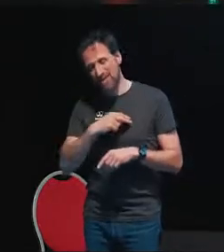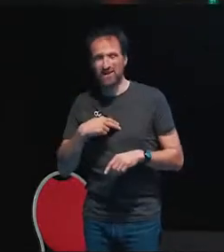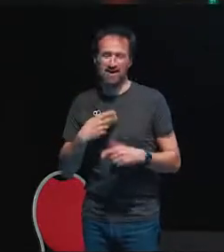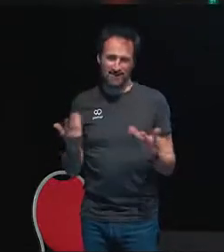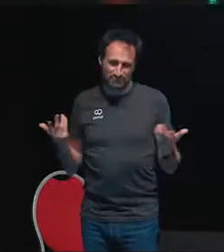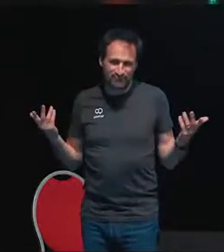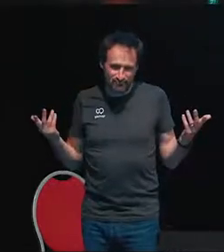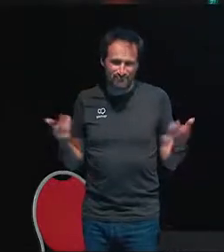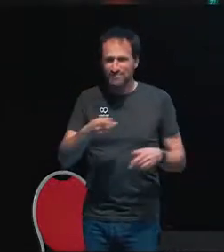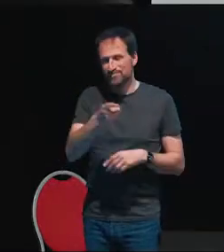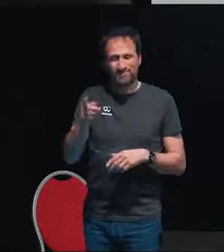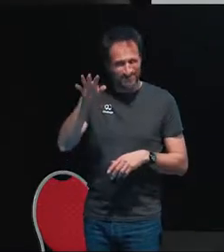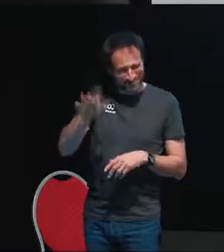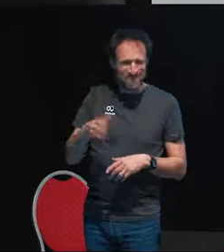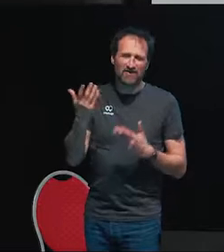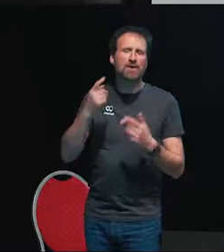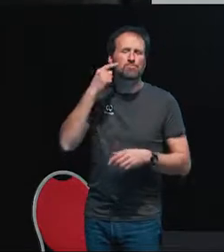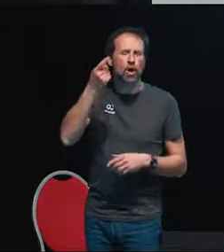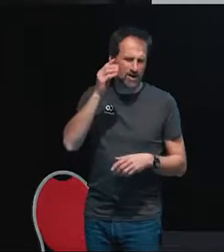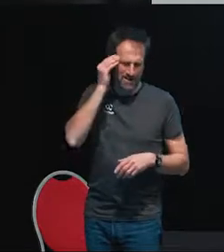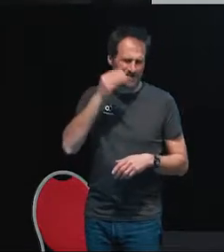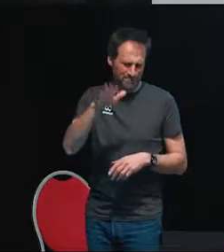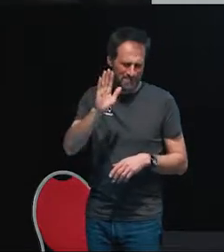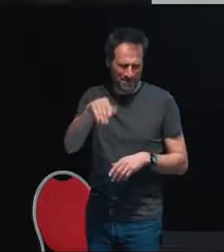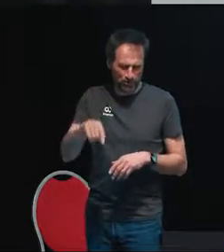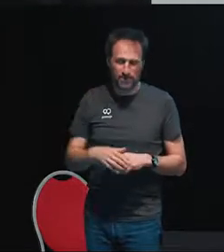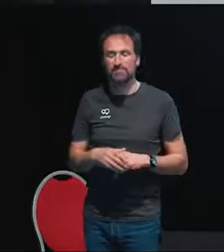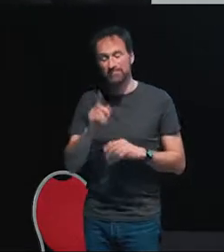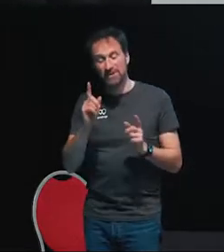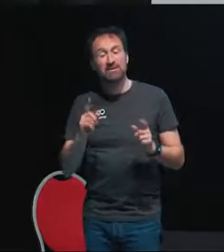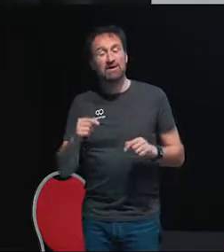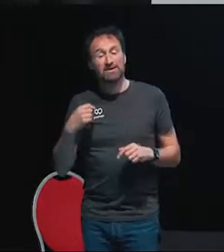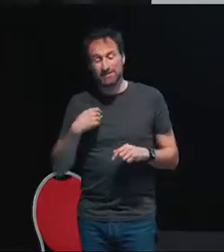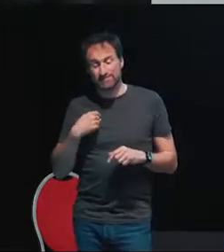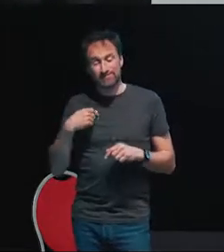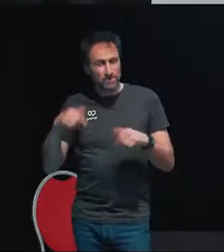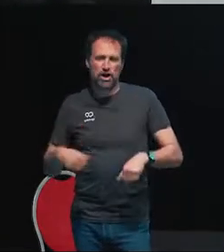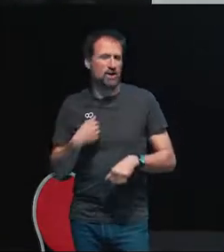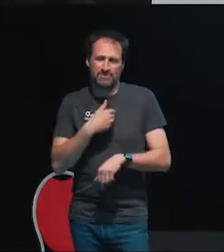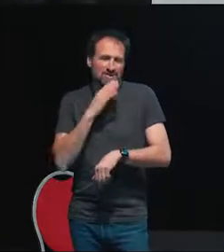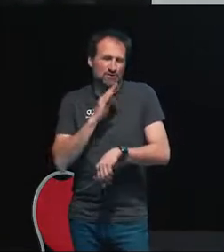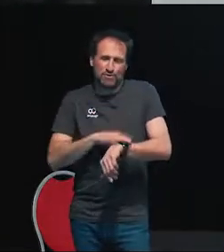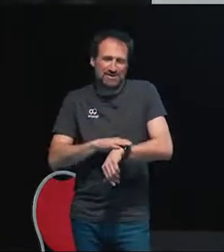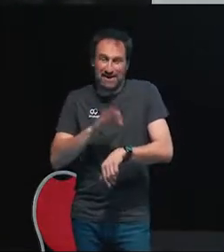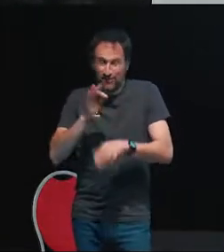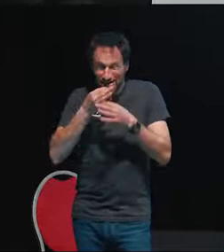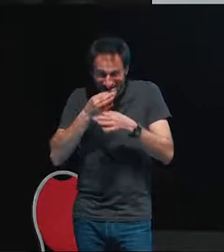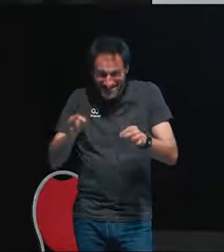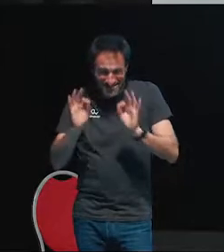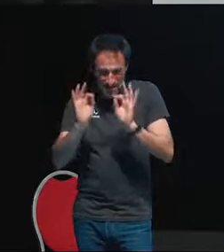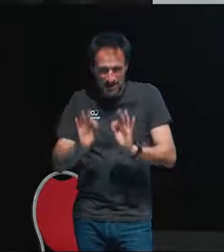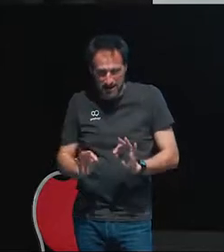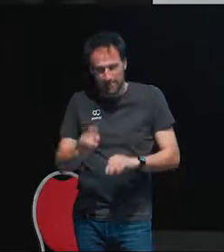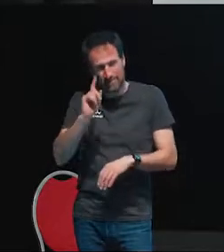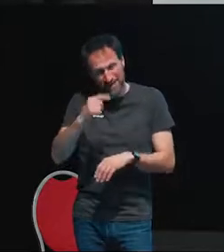maybe you'll learn more about that tomorrow but the fact of the matter is when I researched a lot of these things I felt like they really neglected a lot of the